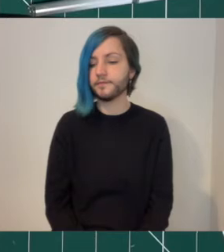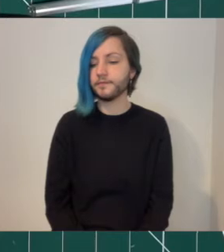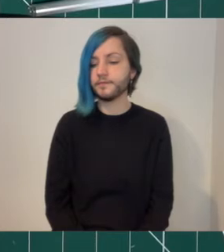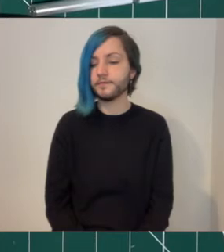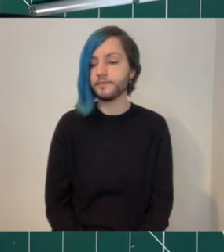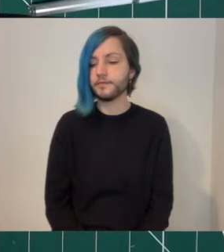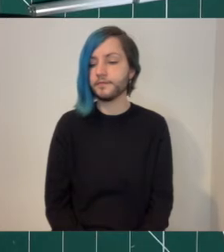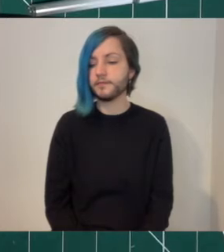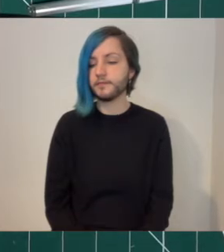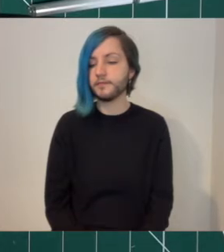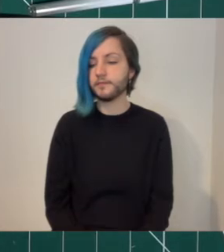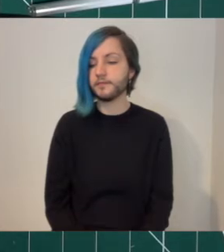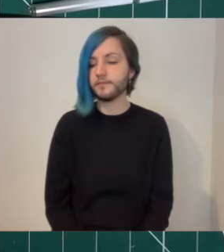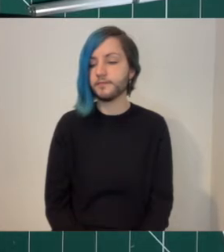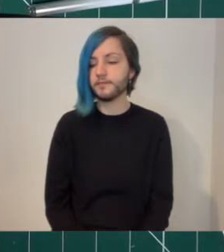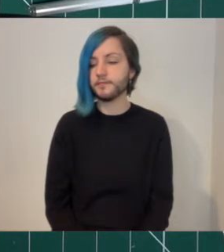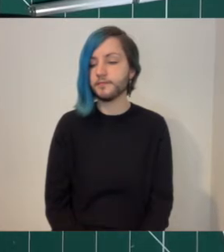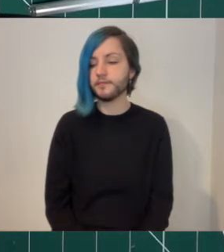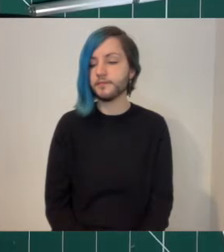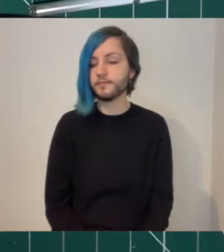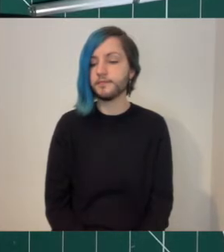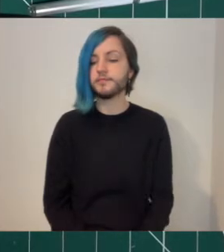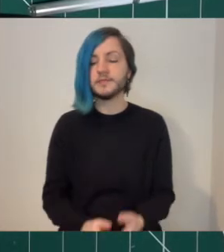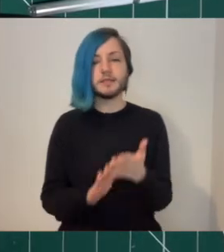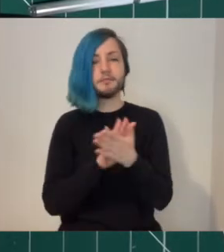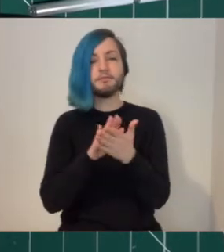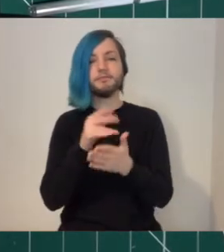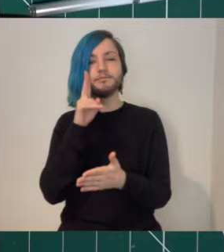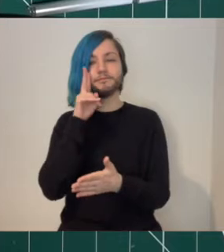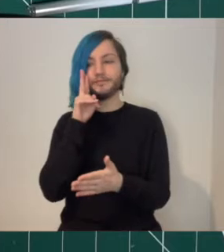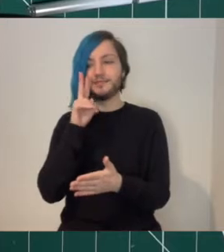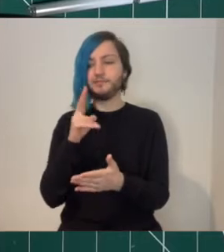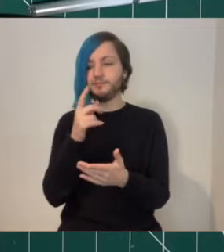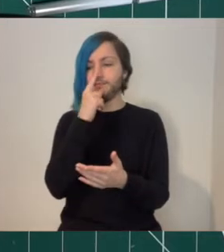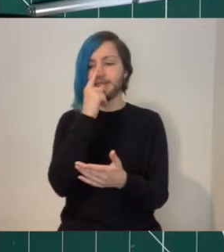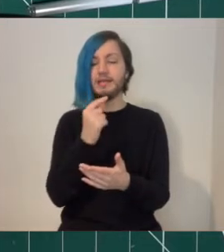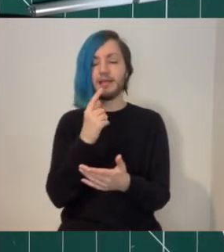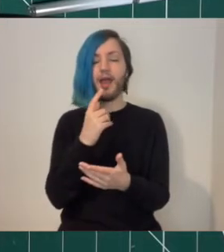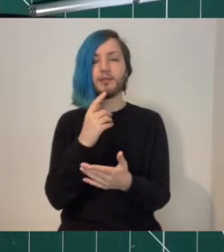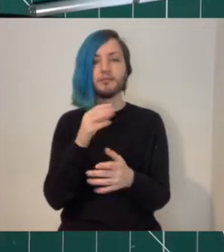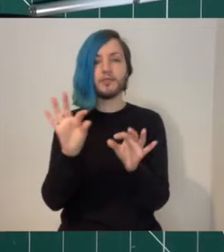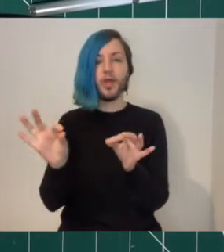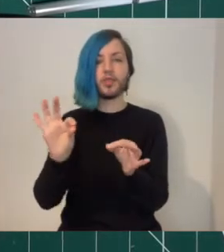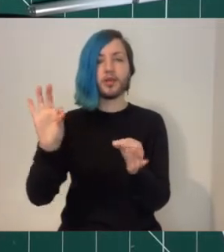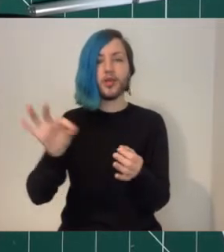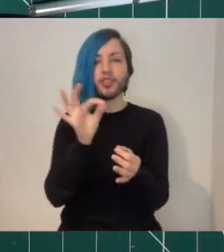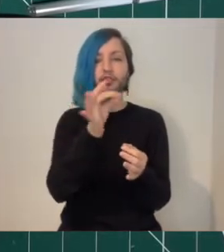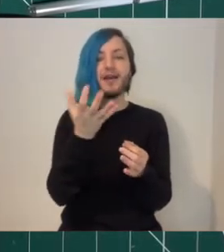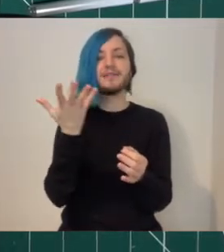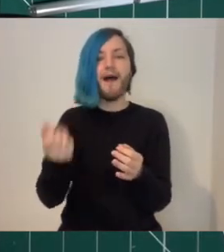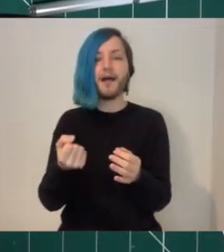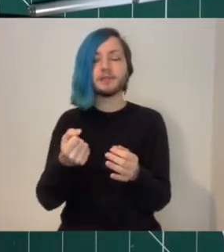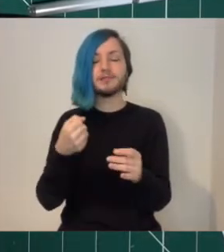And that, you can start seeing the impact of the thread. And